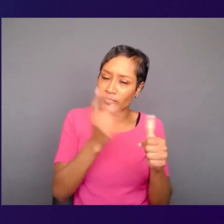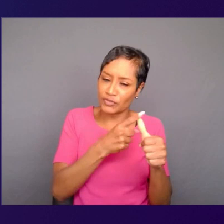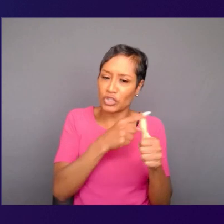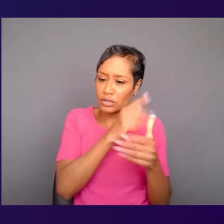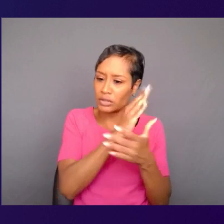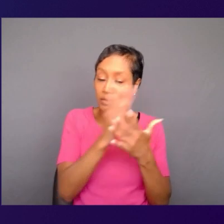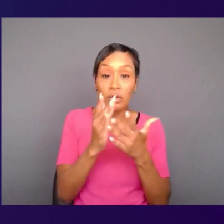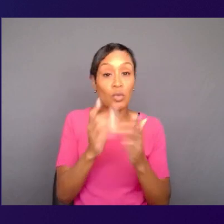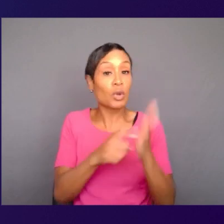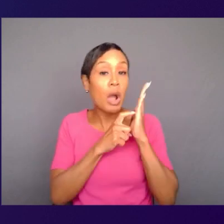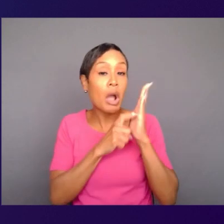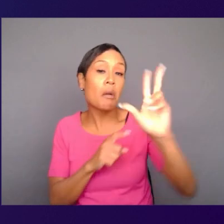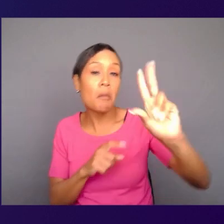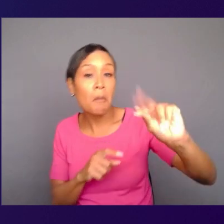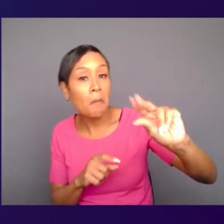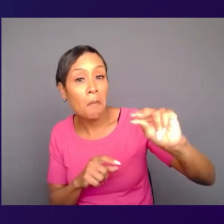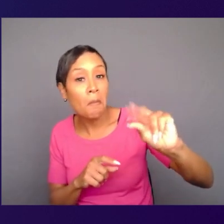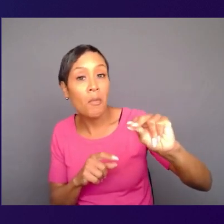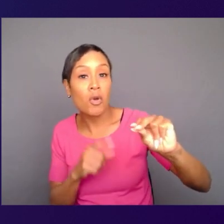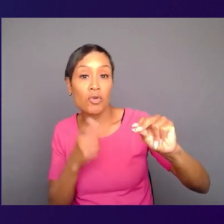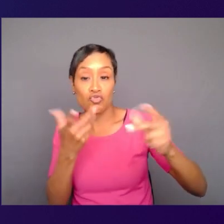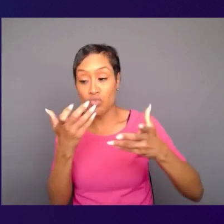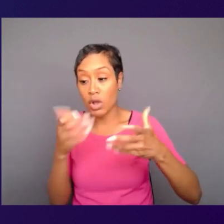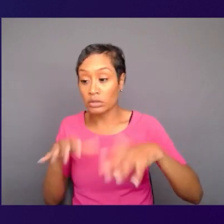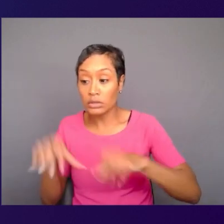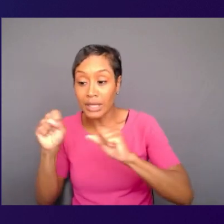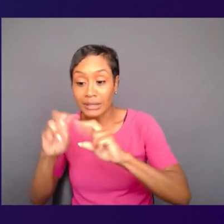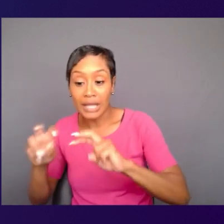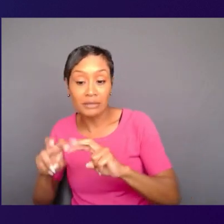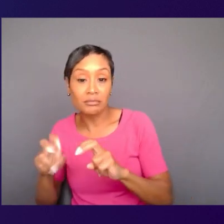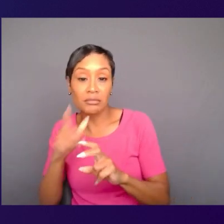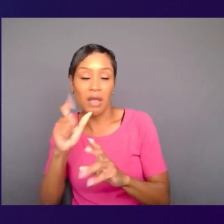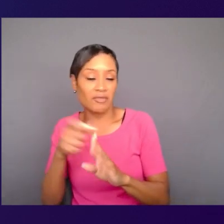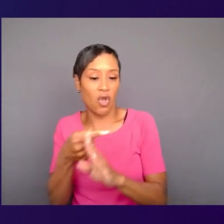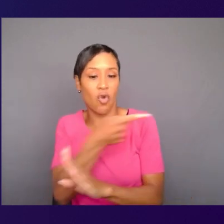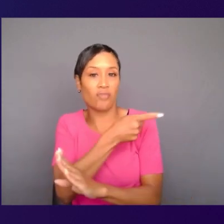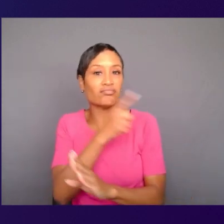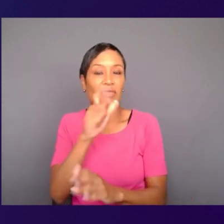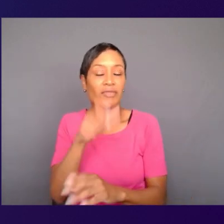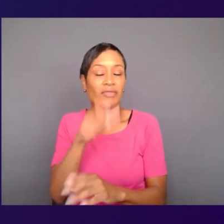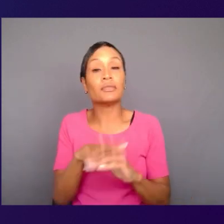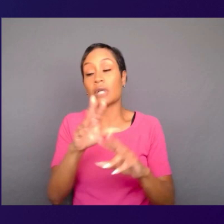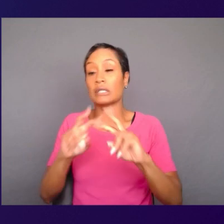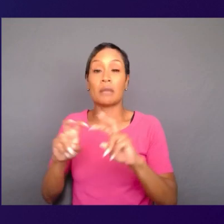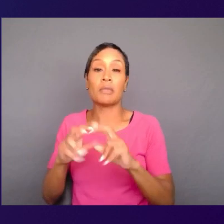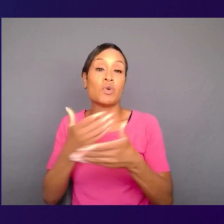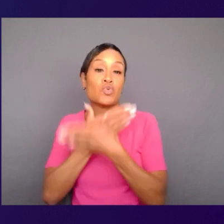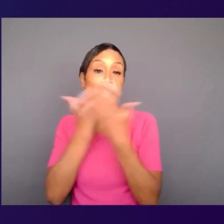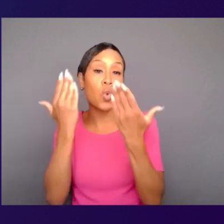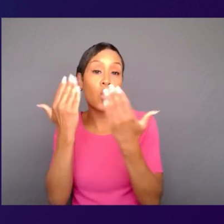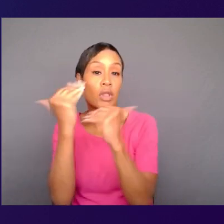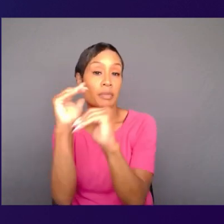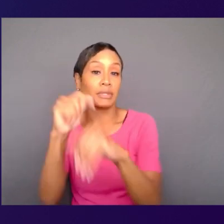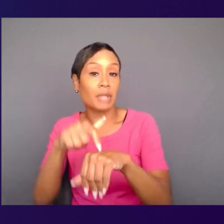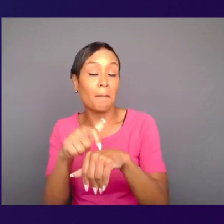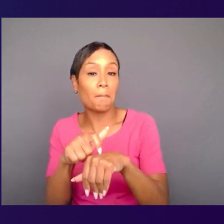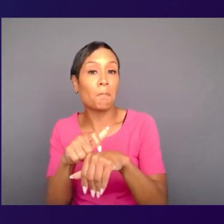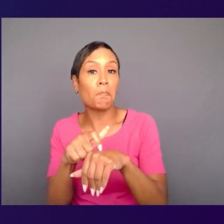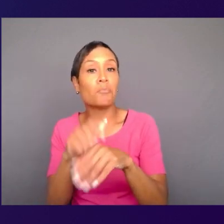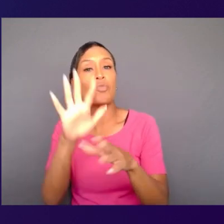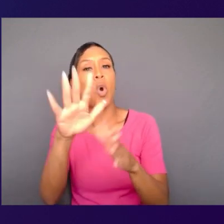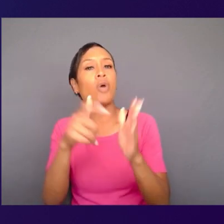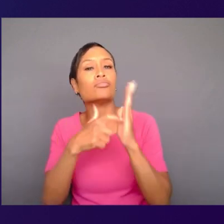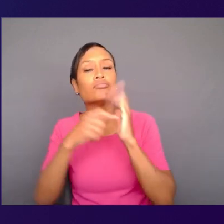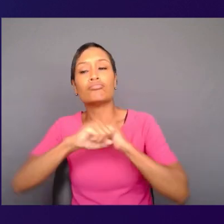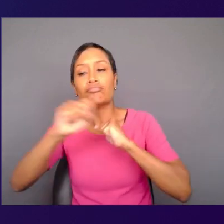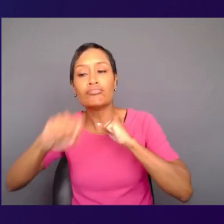not required in order to take the assessment. For the assessment, there is no time limit. You can take as much time as needed, pause it,